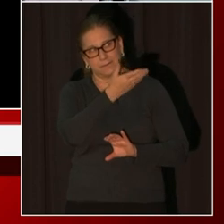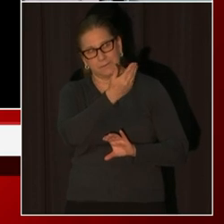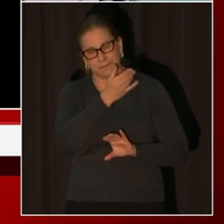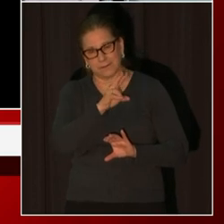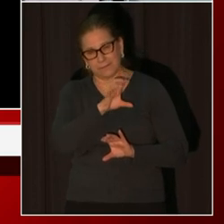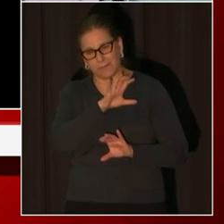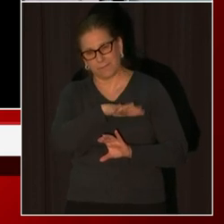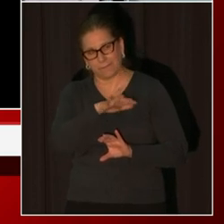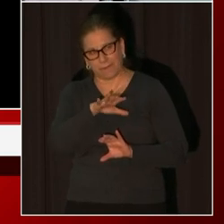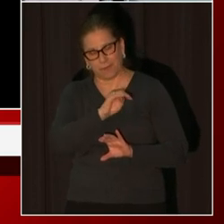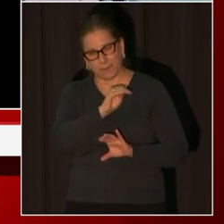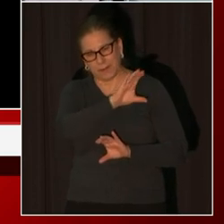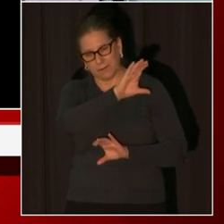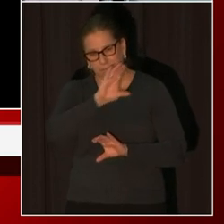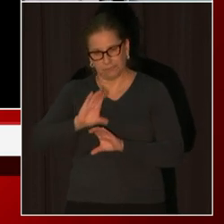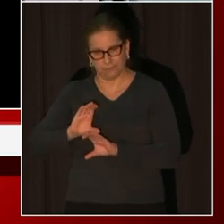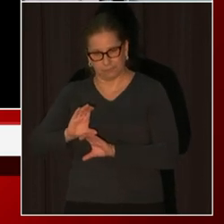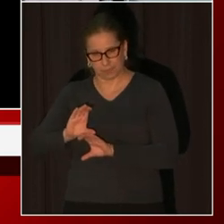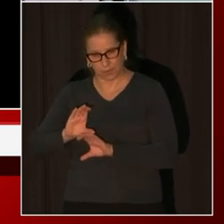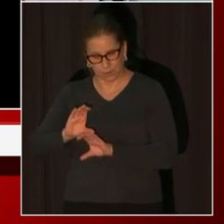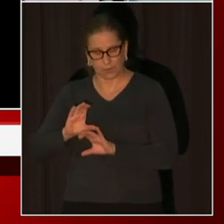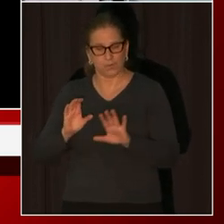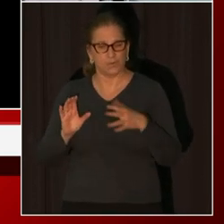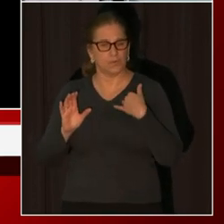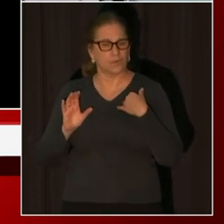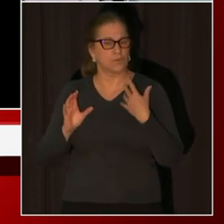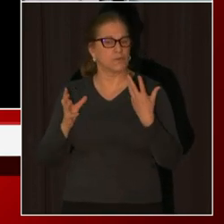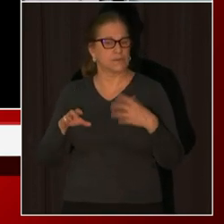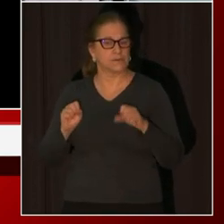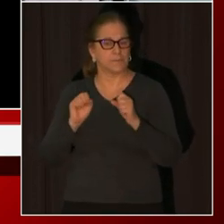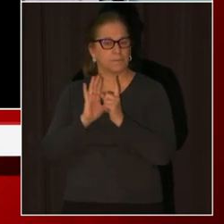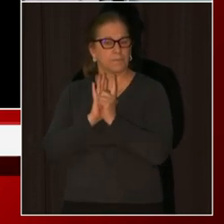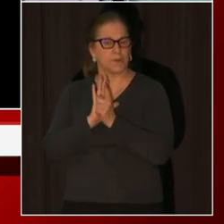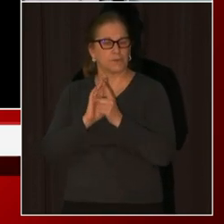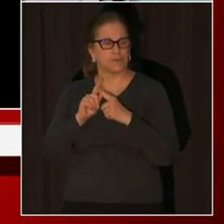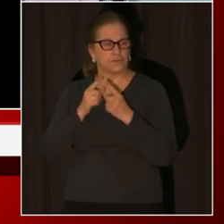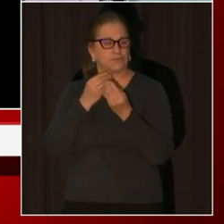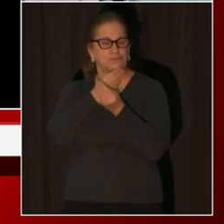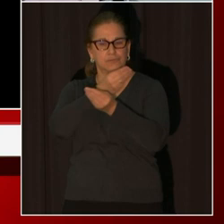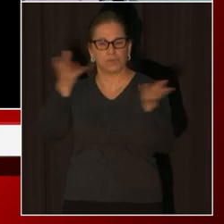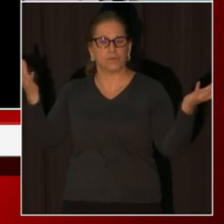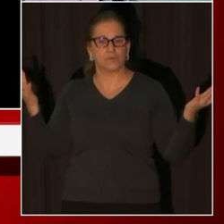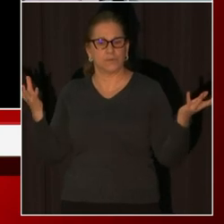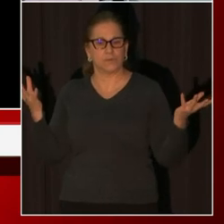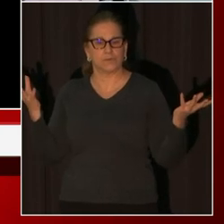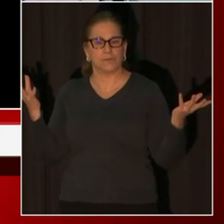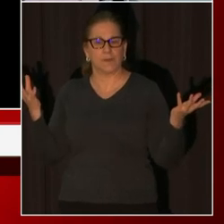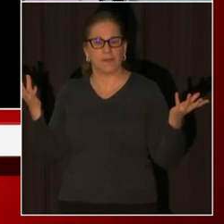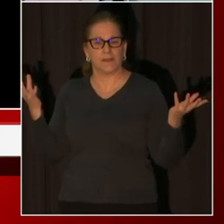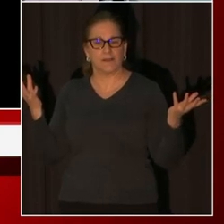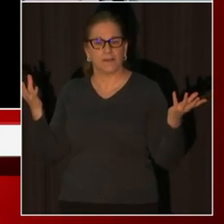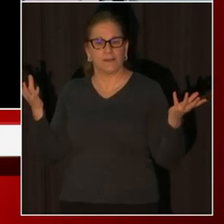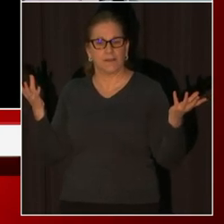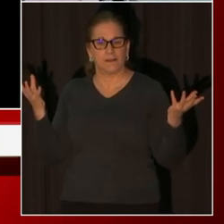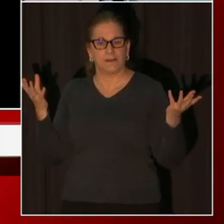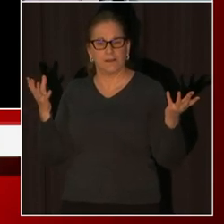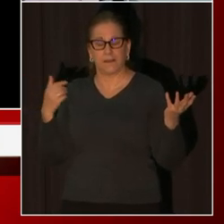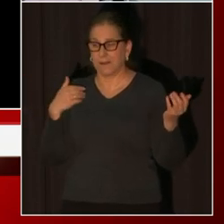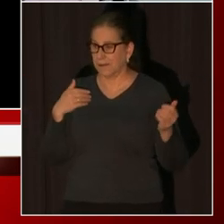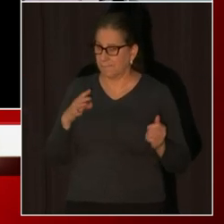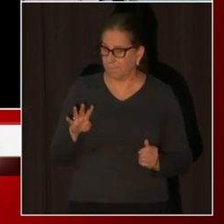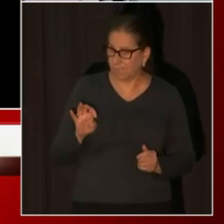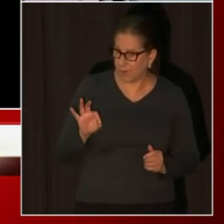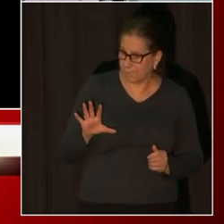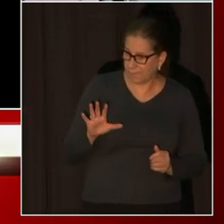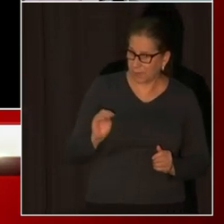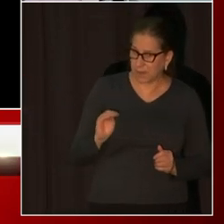show what we have allocated for the against for the $495 million. And we have allocated every dollar